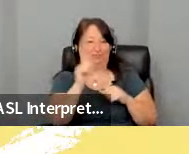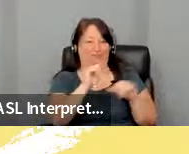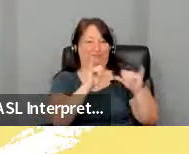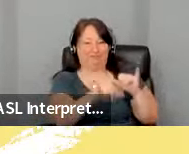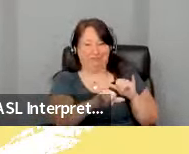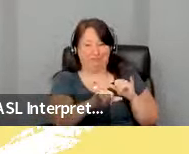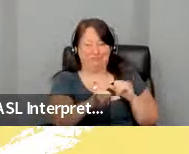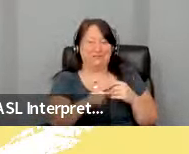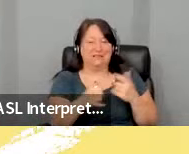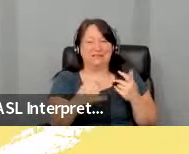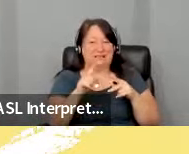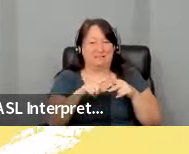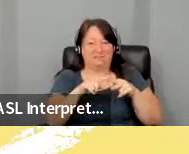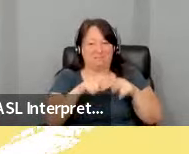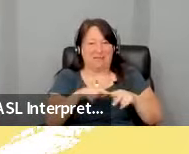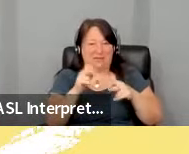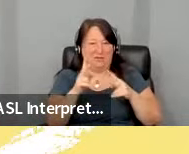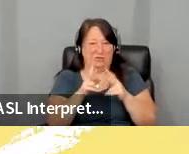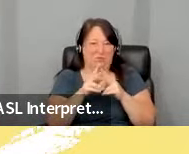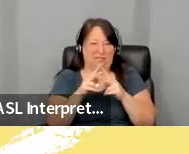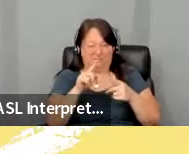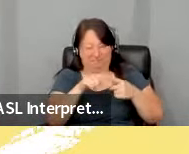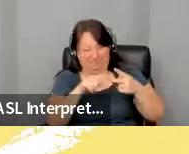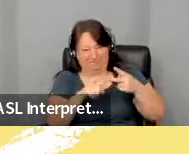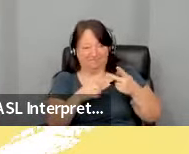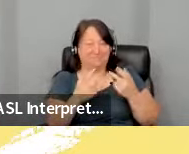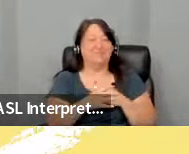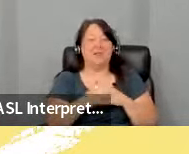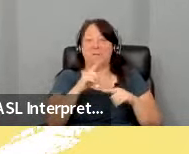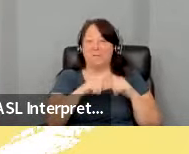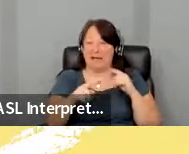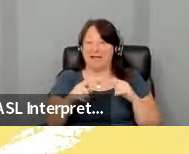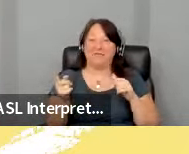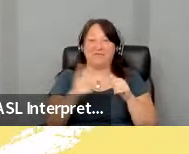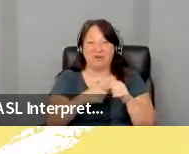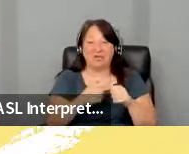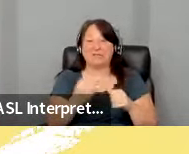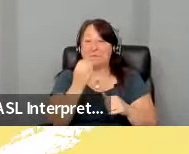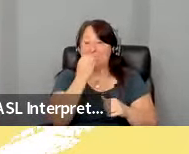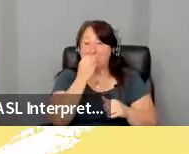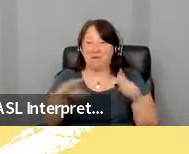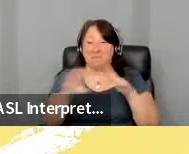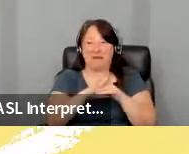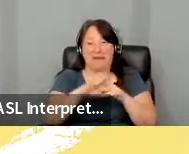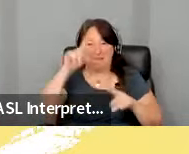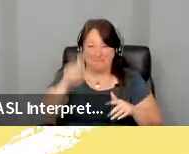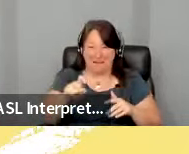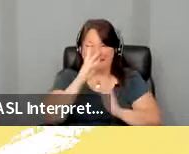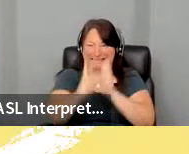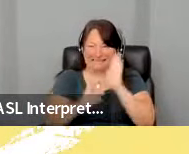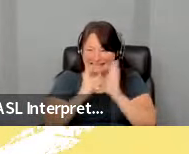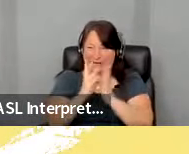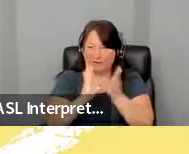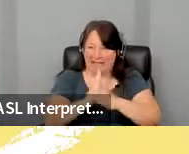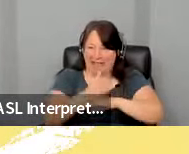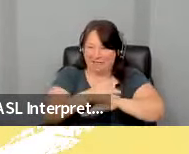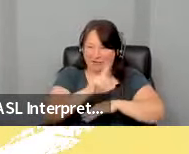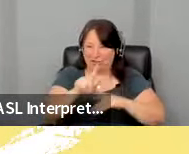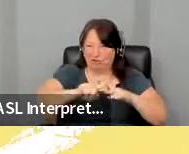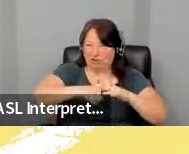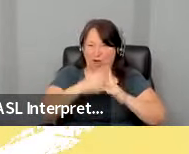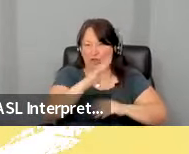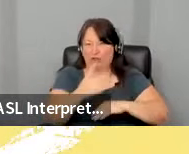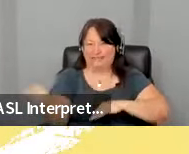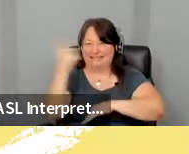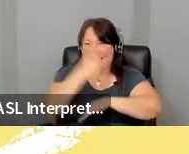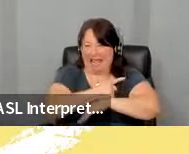But again, your first meal break has to happen within 6 hours of your start of your day. A second meal